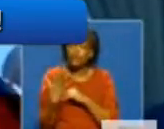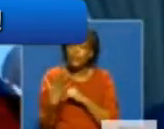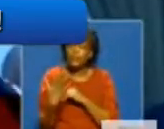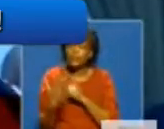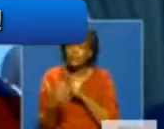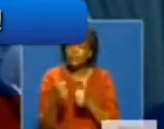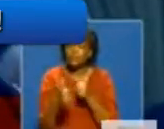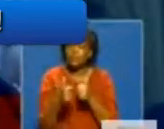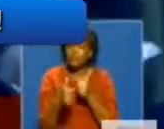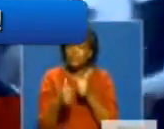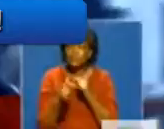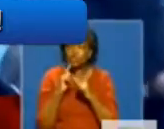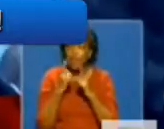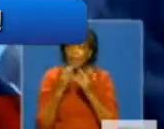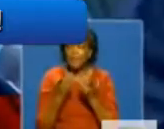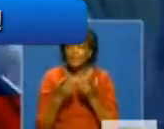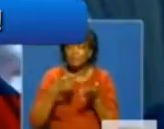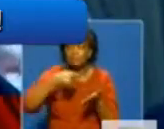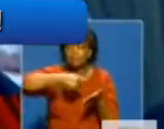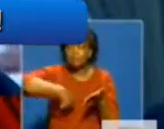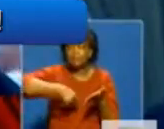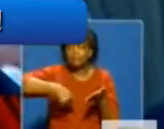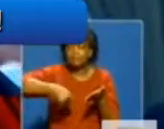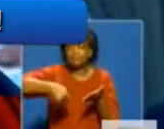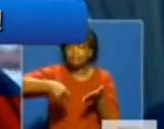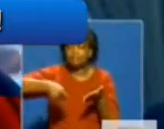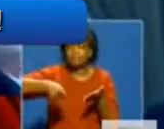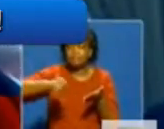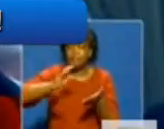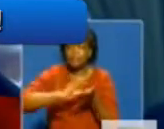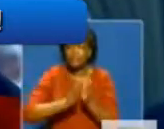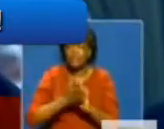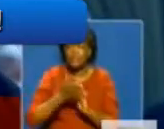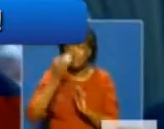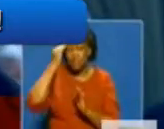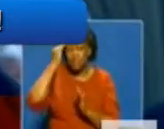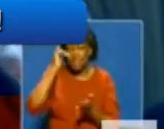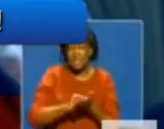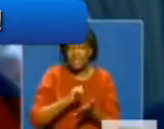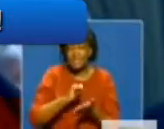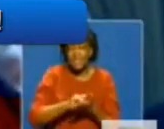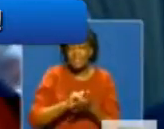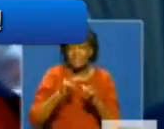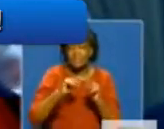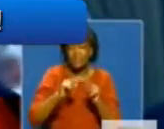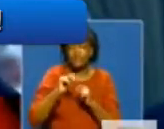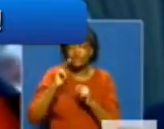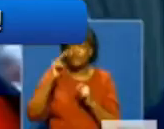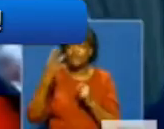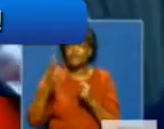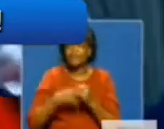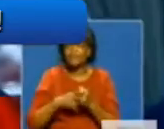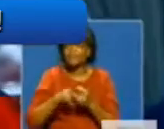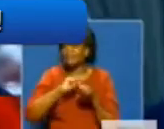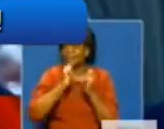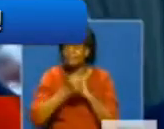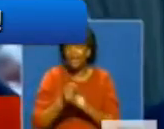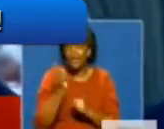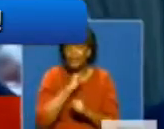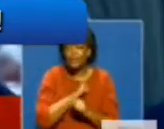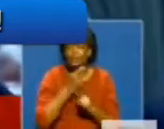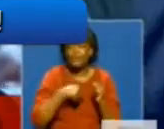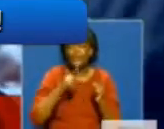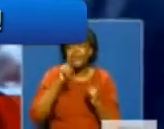which talked of signatures without noting that the wording of Article 257 changed from 1